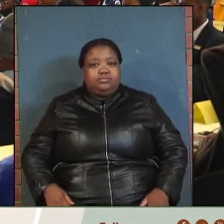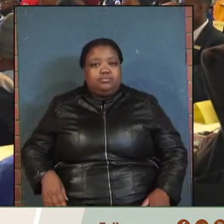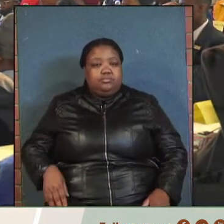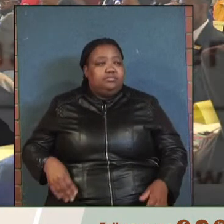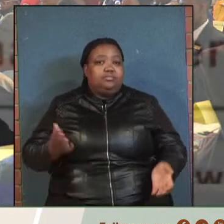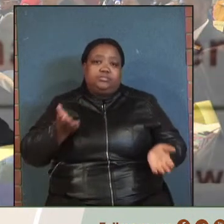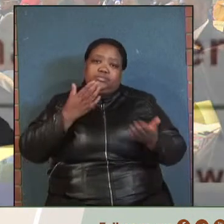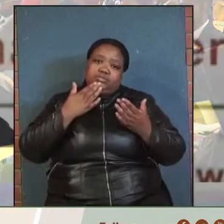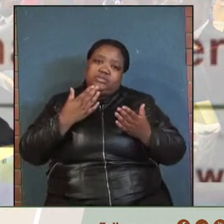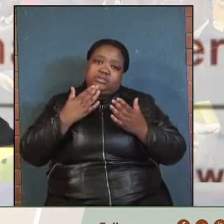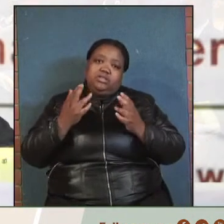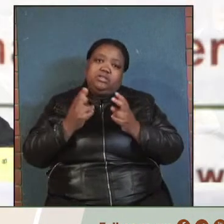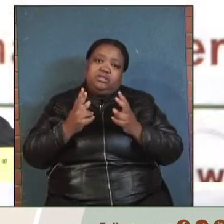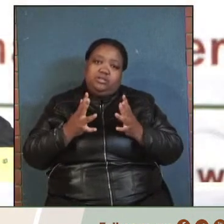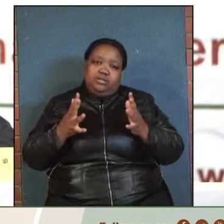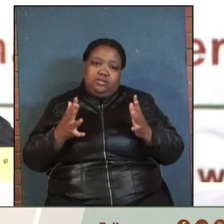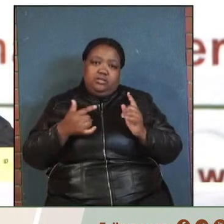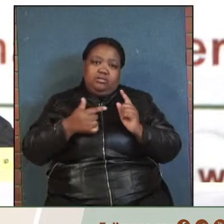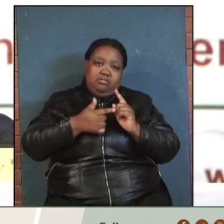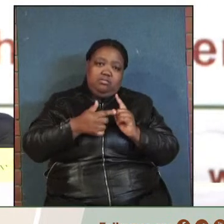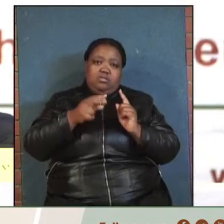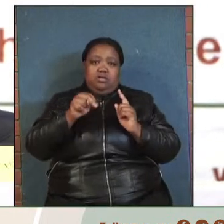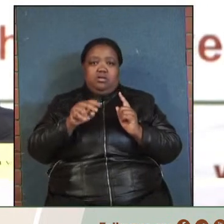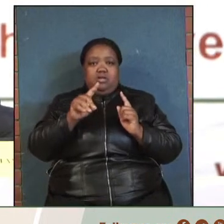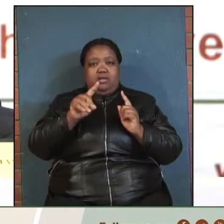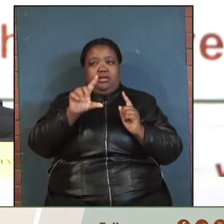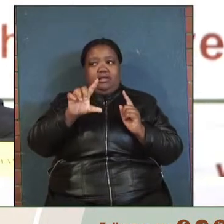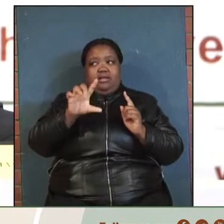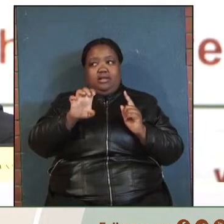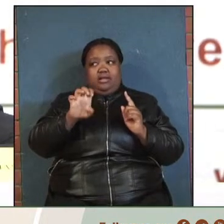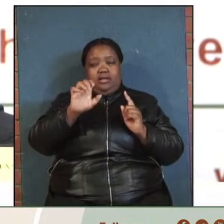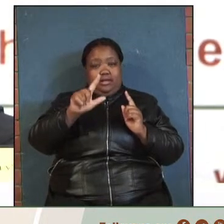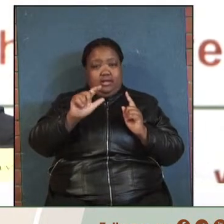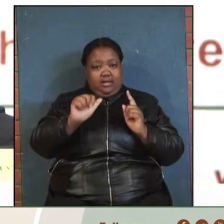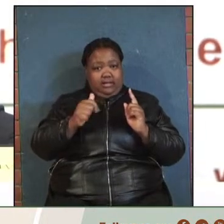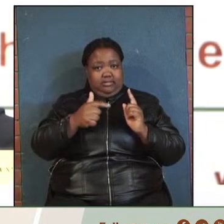Thank you very much, Mr. Ntlailano, for your address.